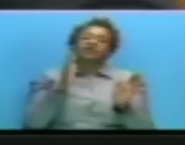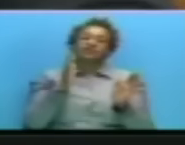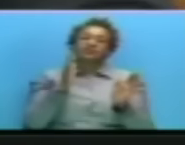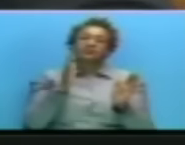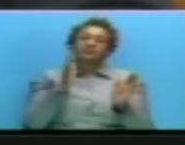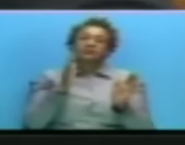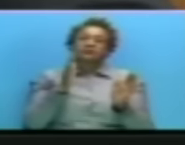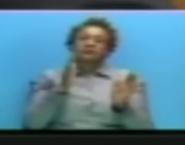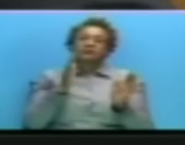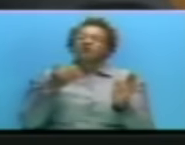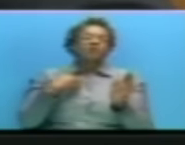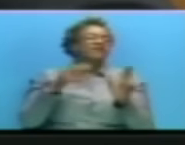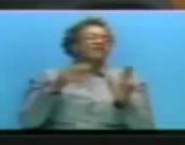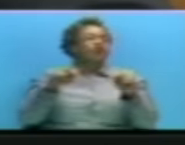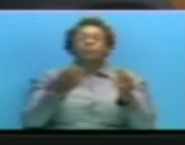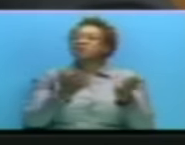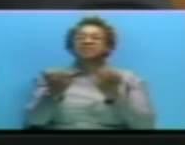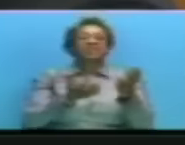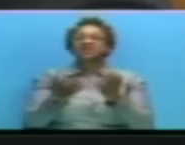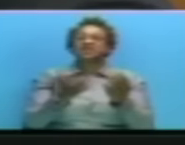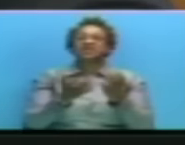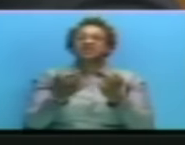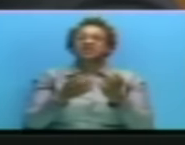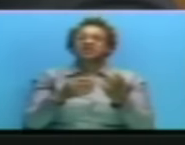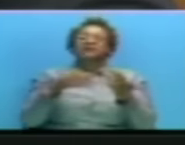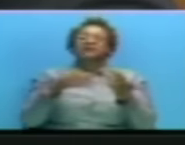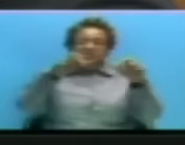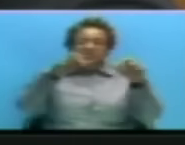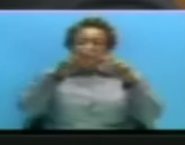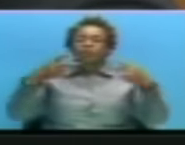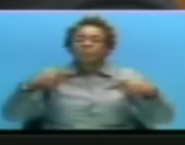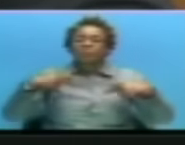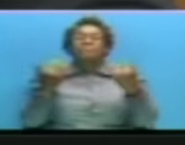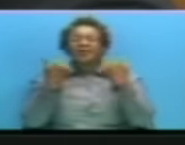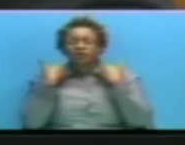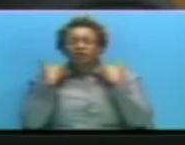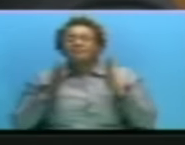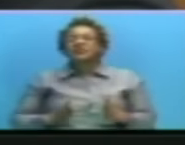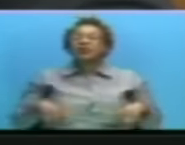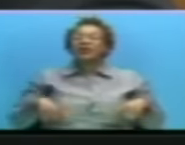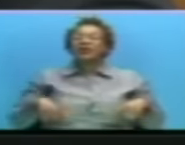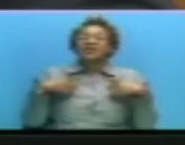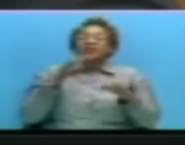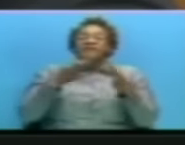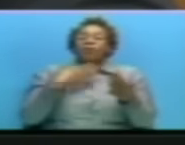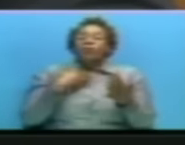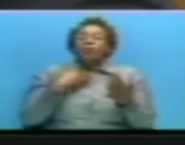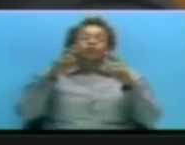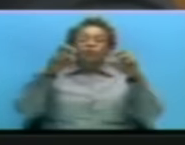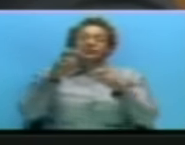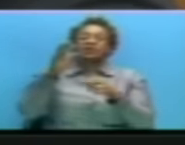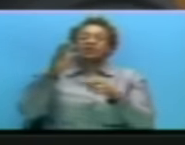Let me finish. I think you have no business coming to people's bedrooms and their personal lives. So if I want to watch Netflix, which you want to say that I can't